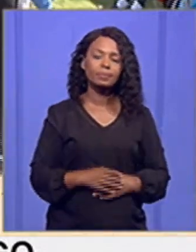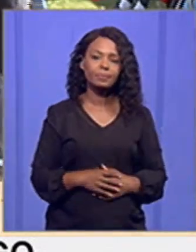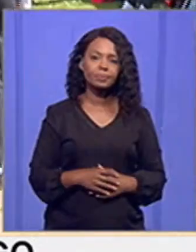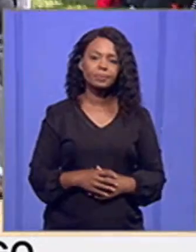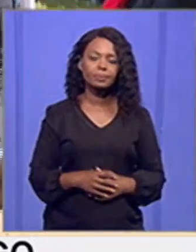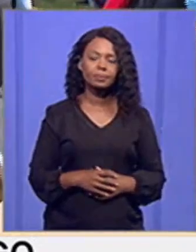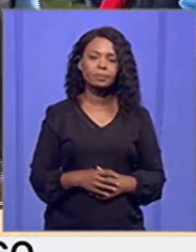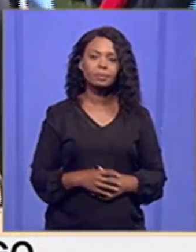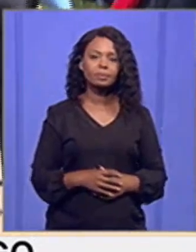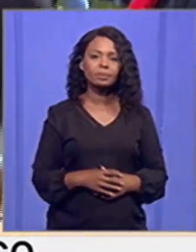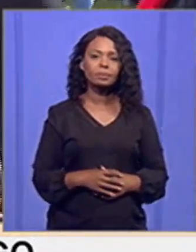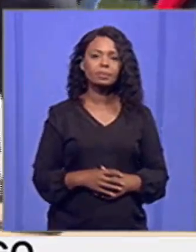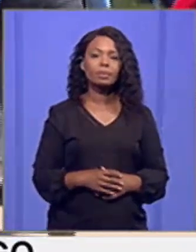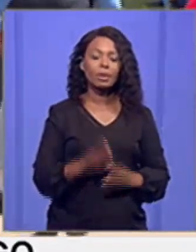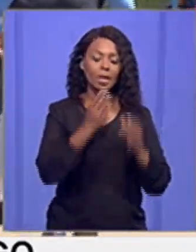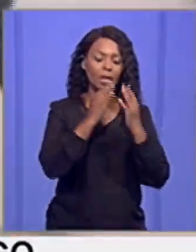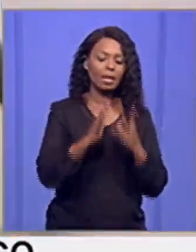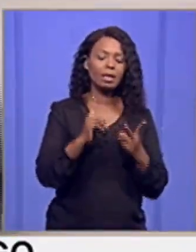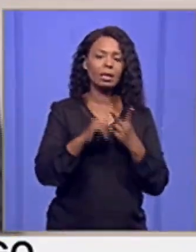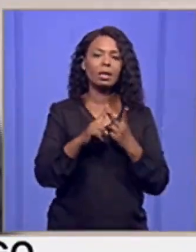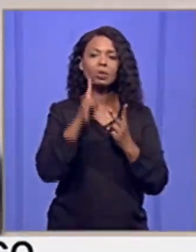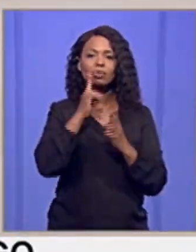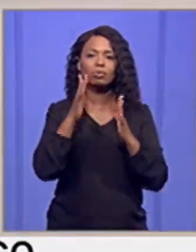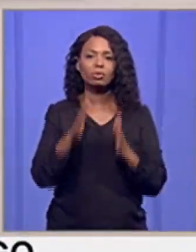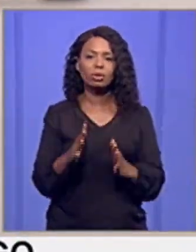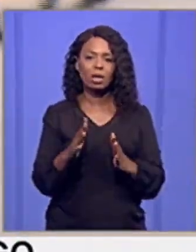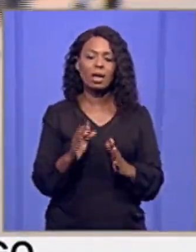assist us. Bana le barutiši ba dikolo tše